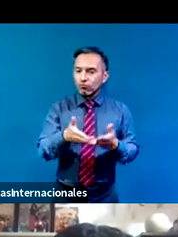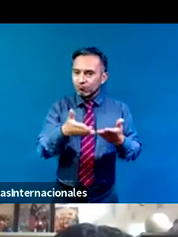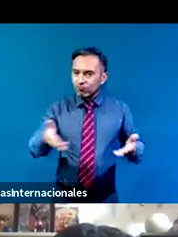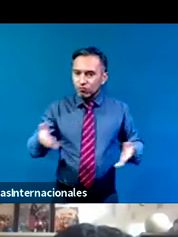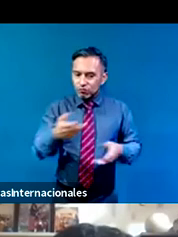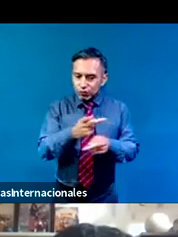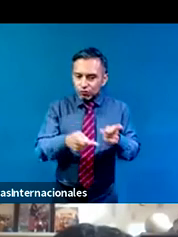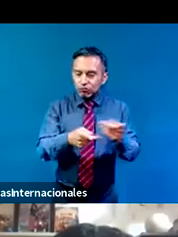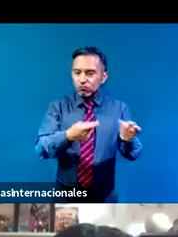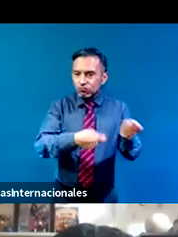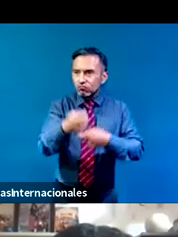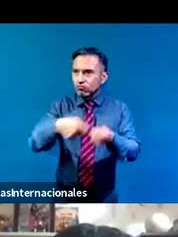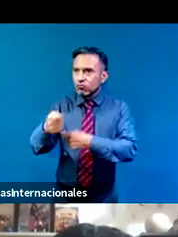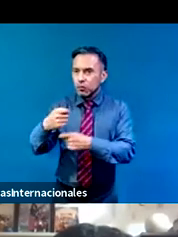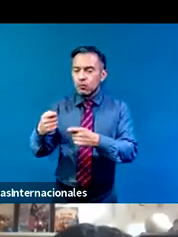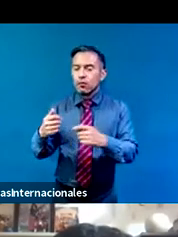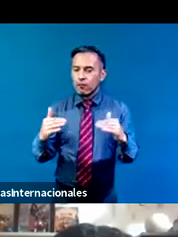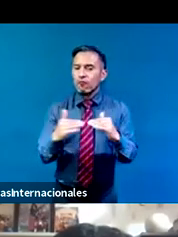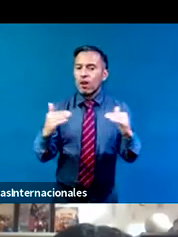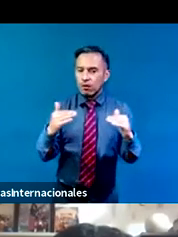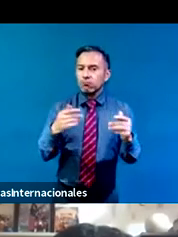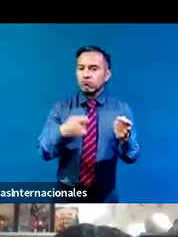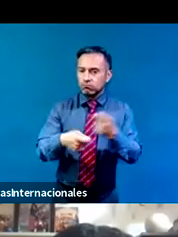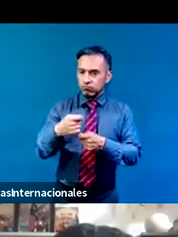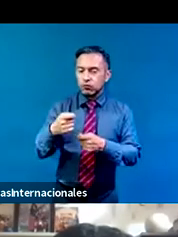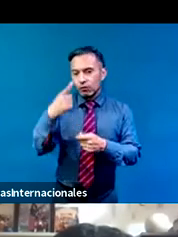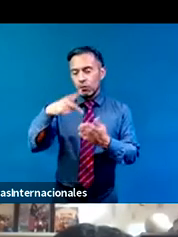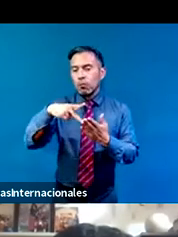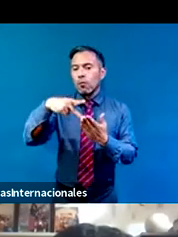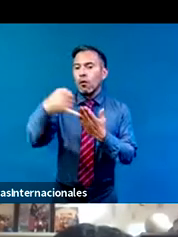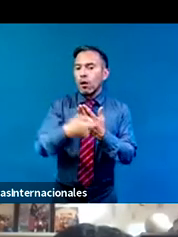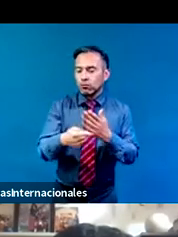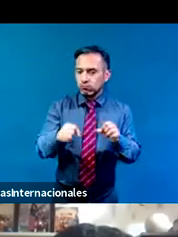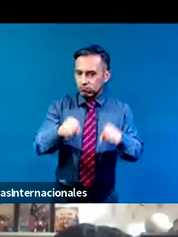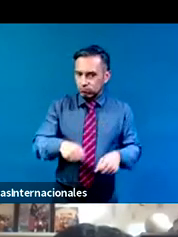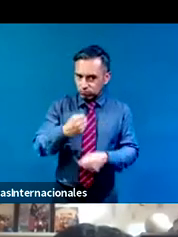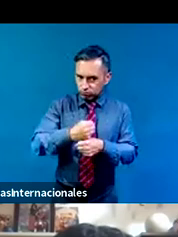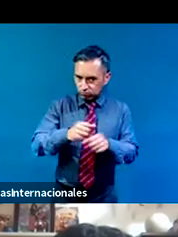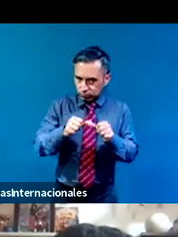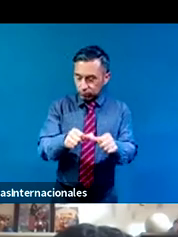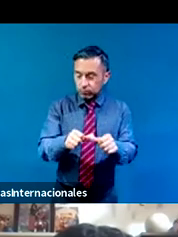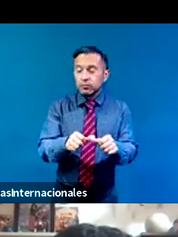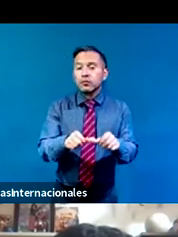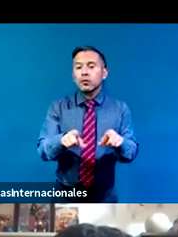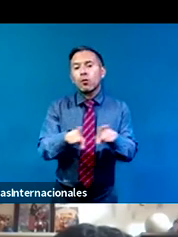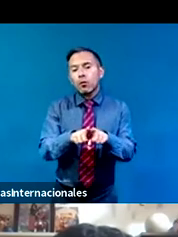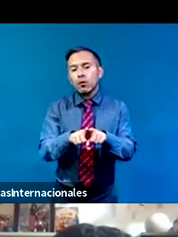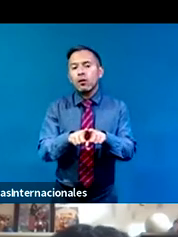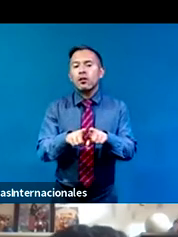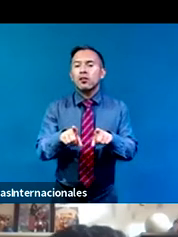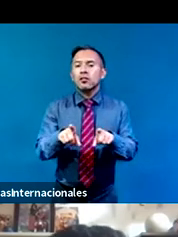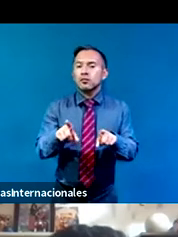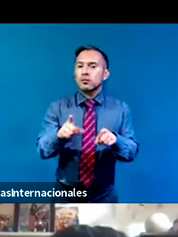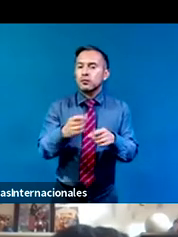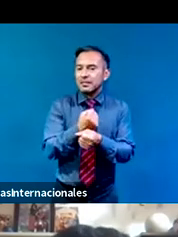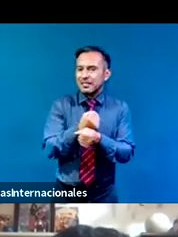projects include specific criteria on women's leadership, safety, and better working conditions, and others.